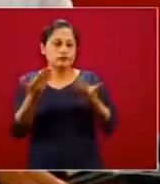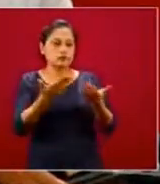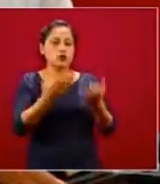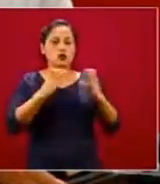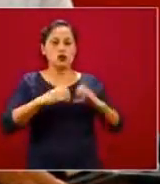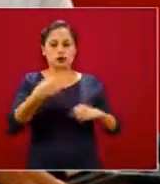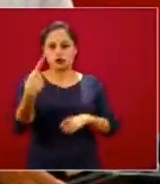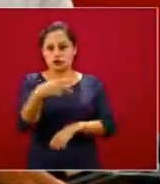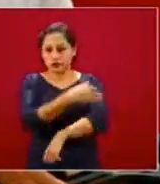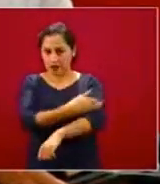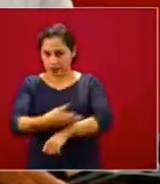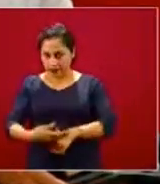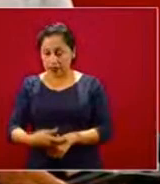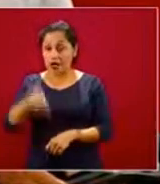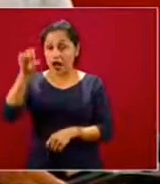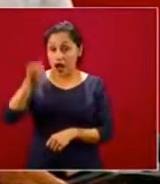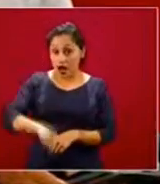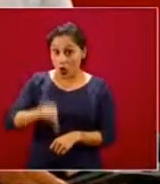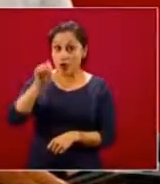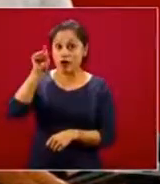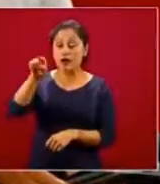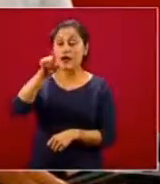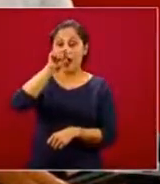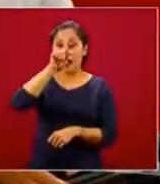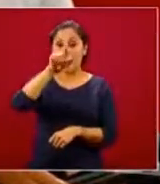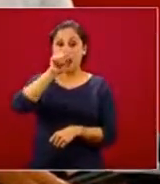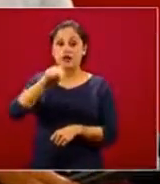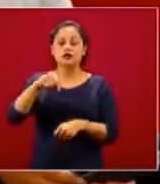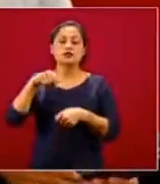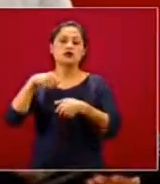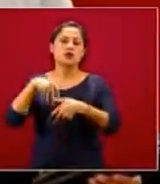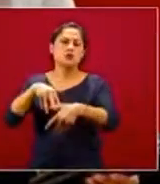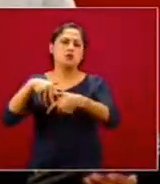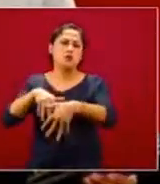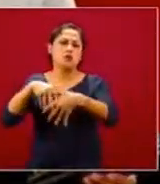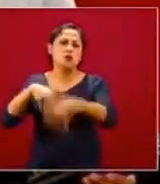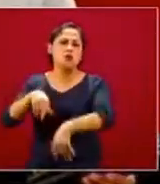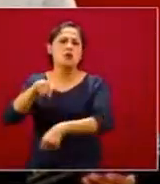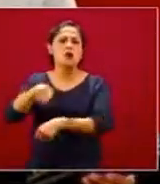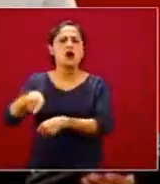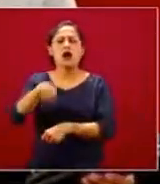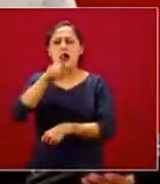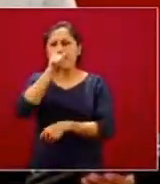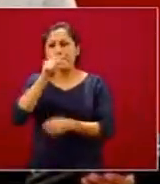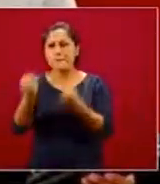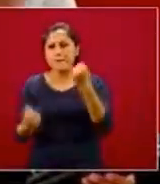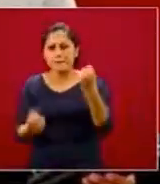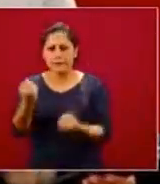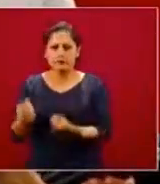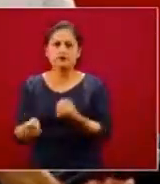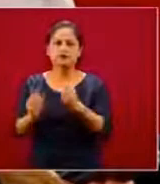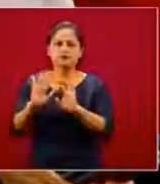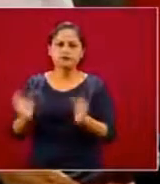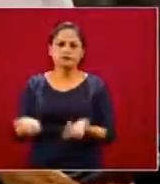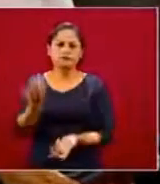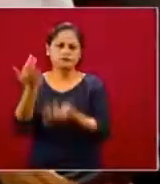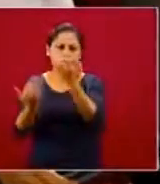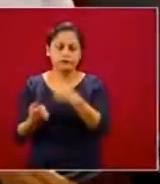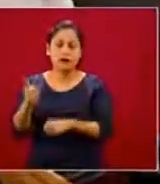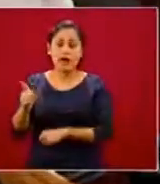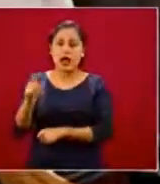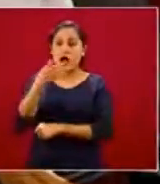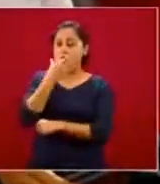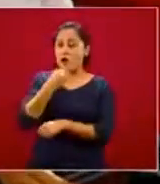Unfortunately, after this arrest, his body was delivered to his family, and there were protests today in Jalisco.